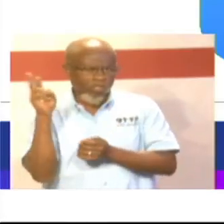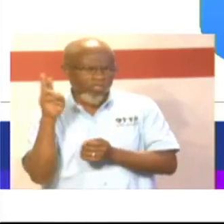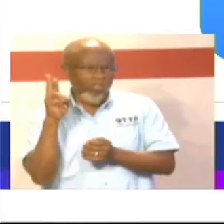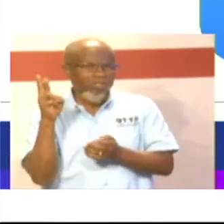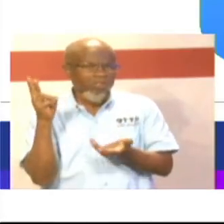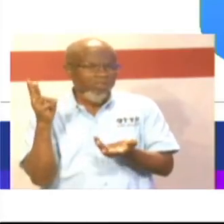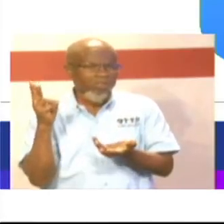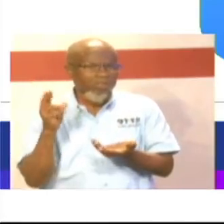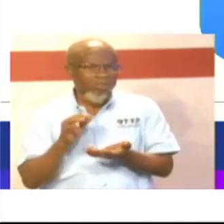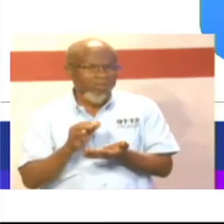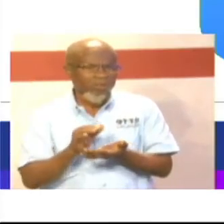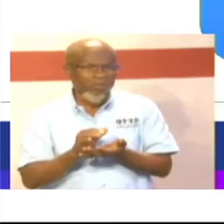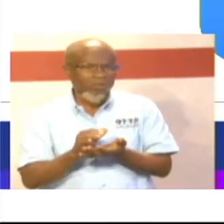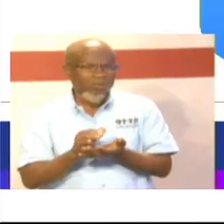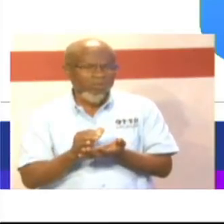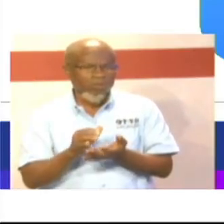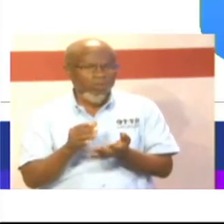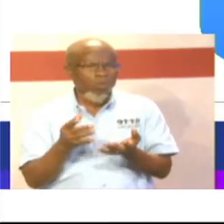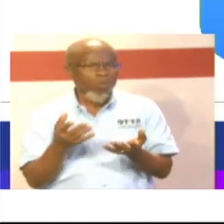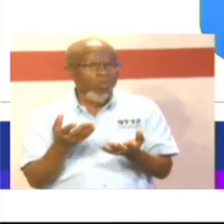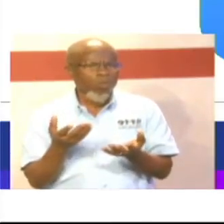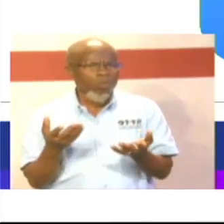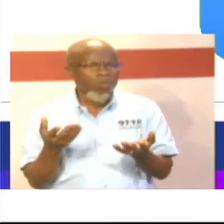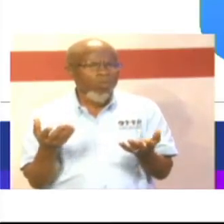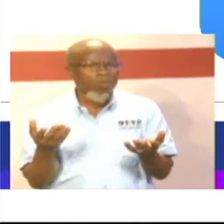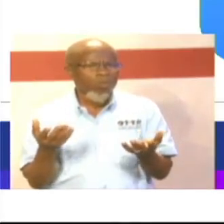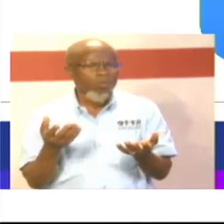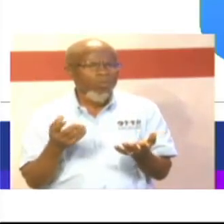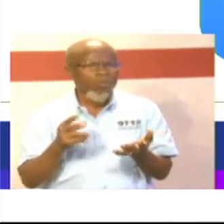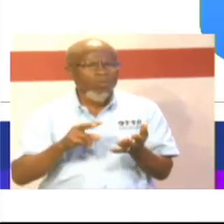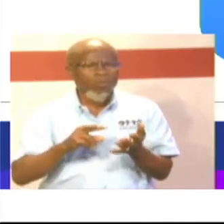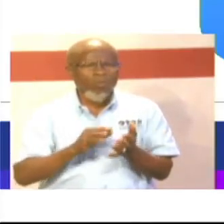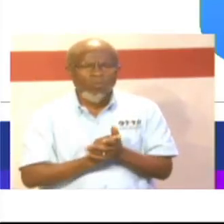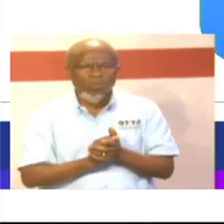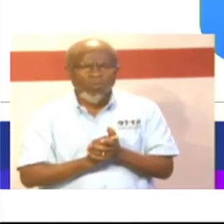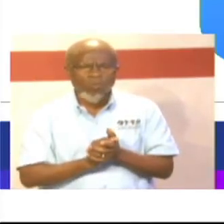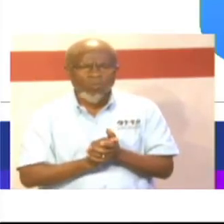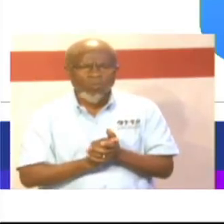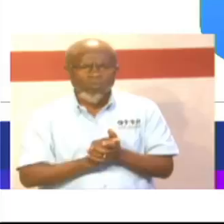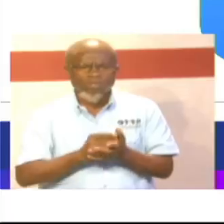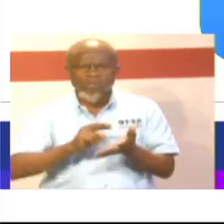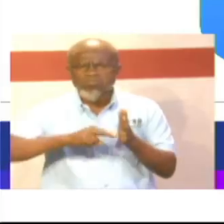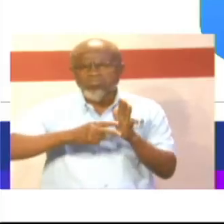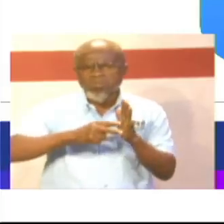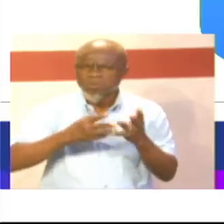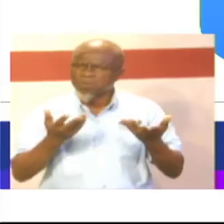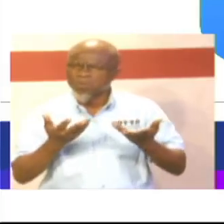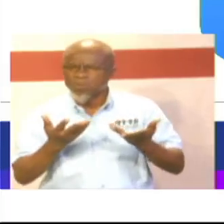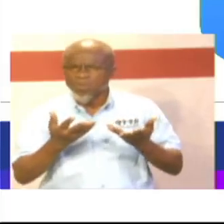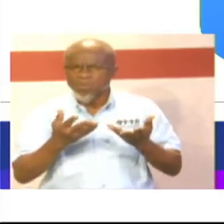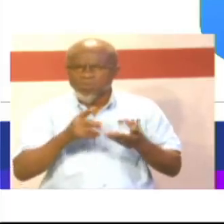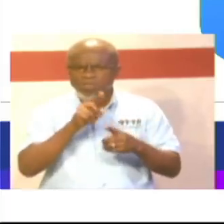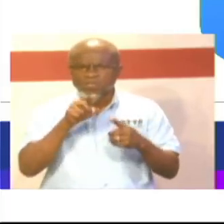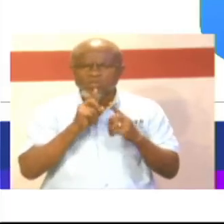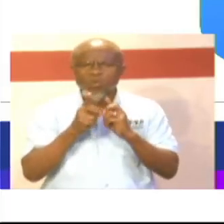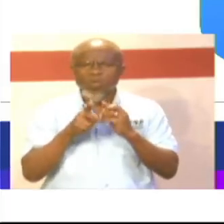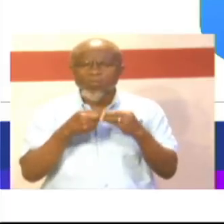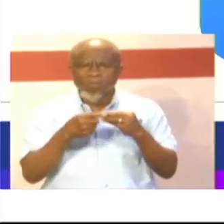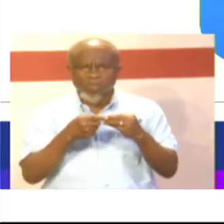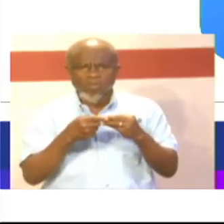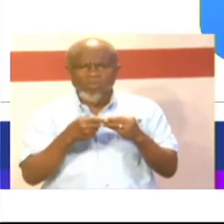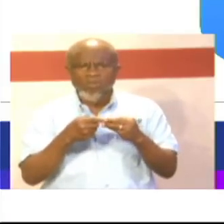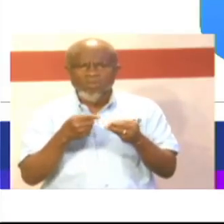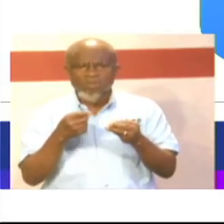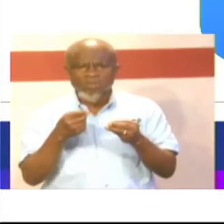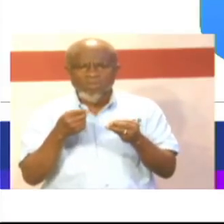Dr. Richards, what you would have indicated when you gave that update on the occupancy of the ICU